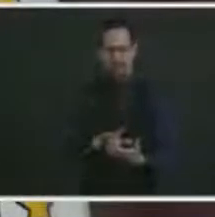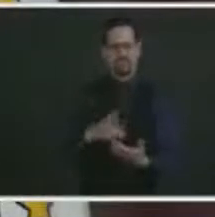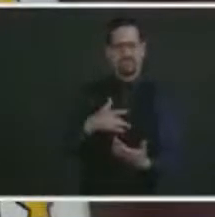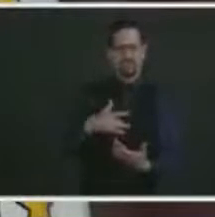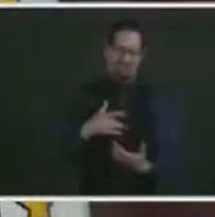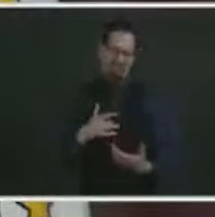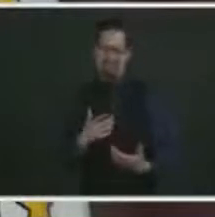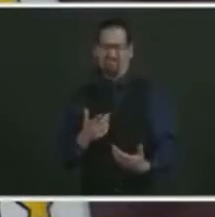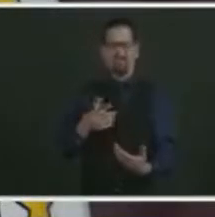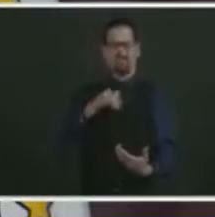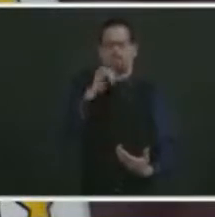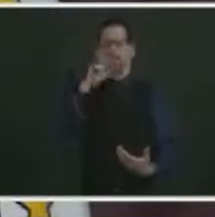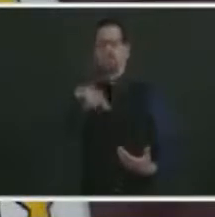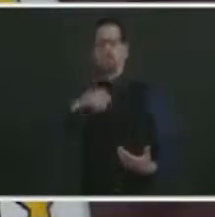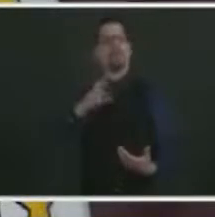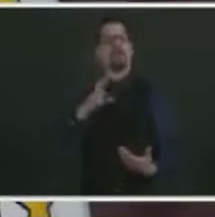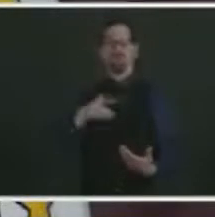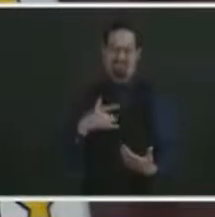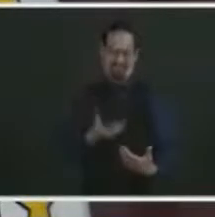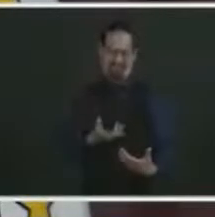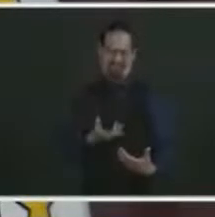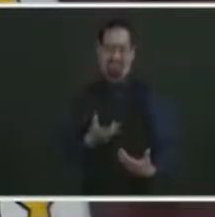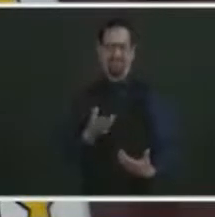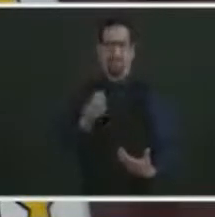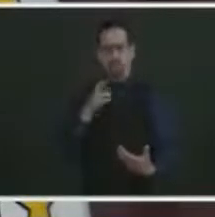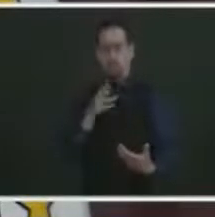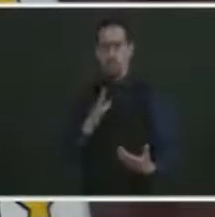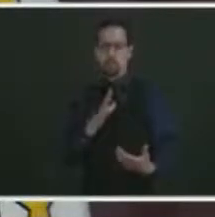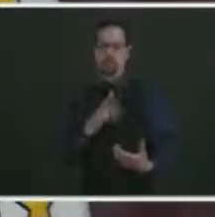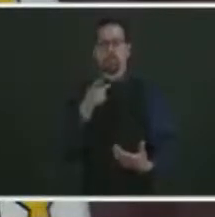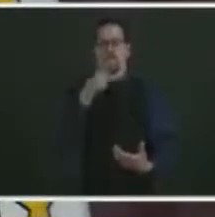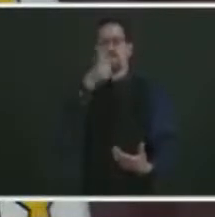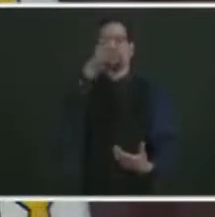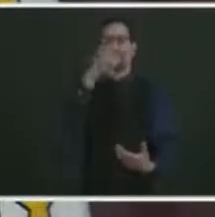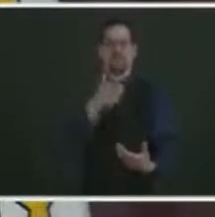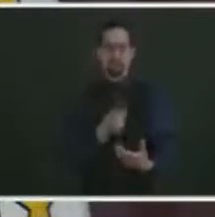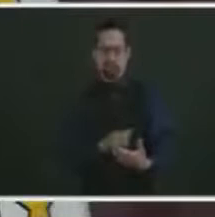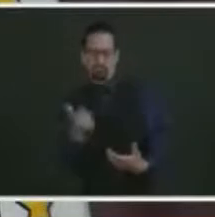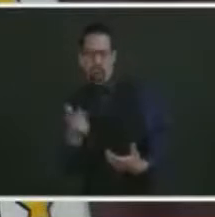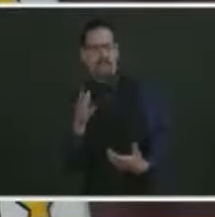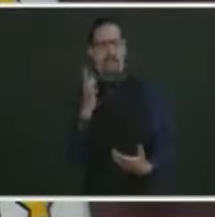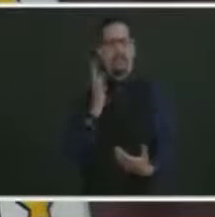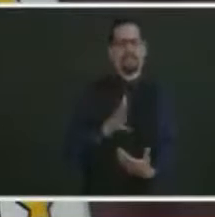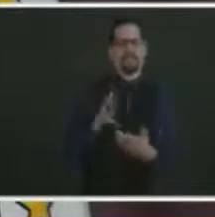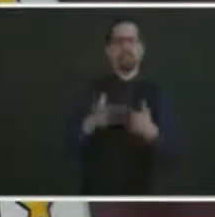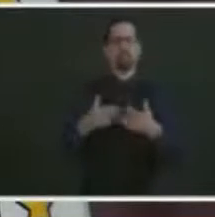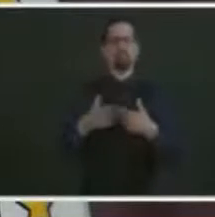You can use the app with or without the location diary.